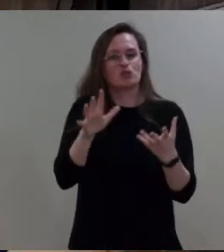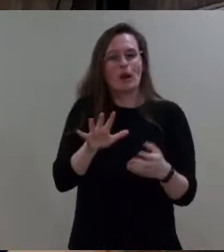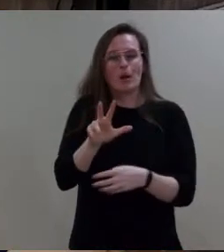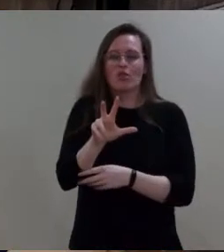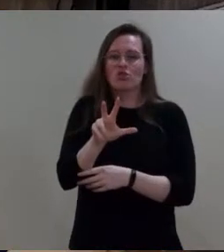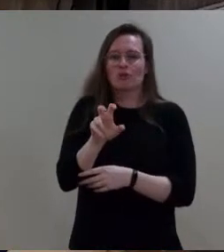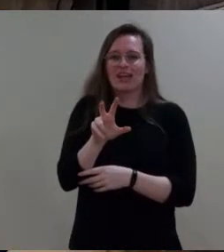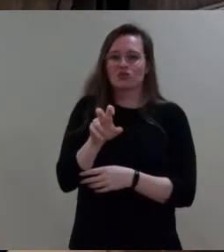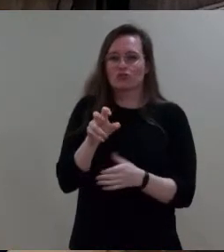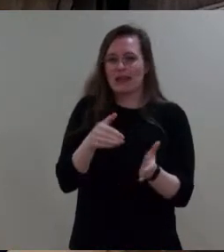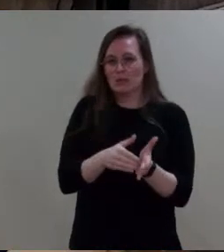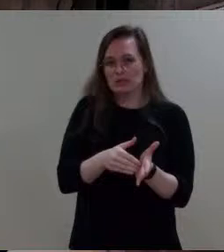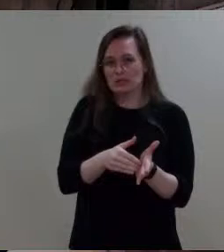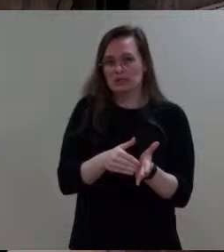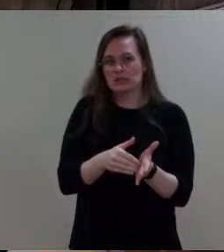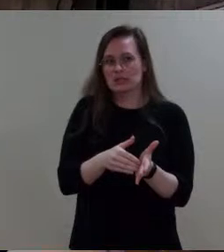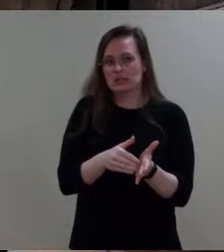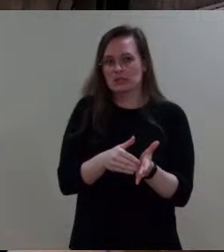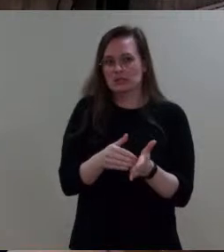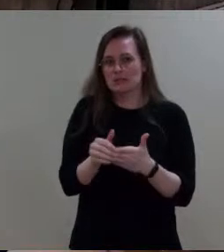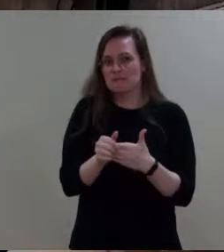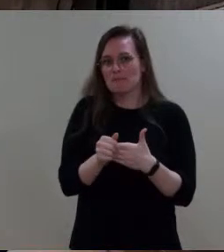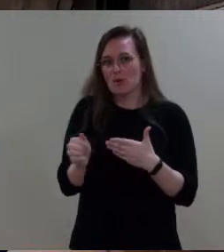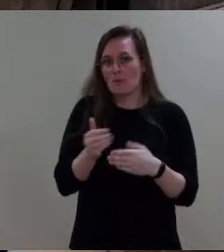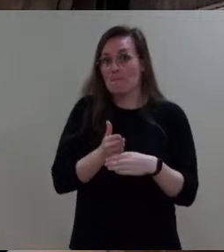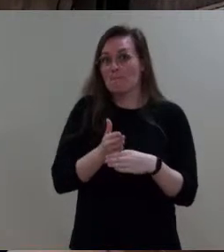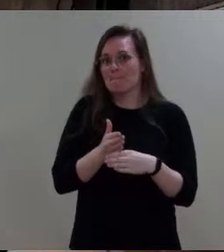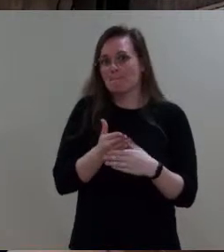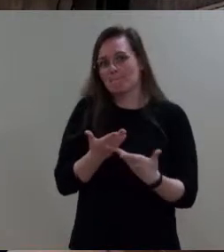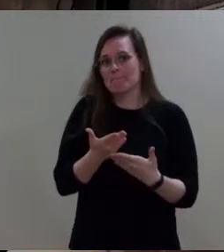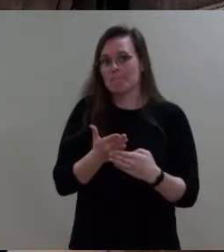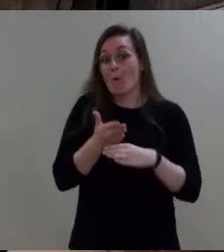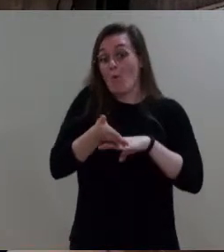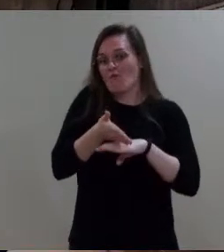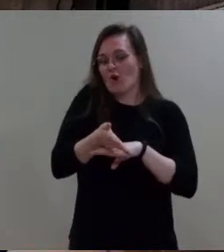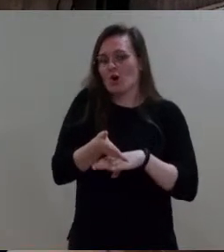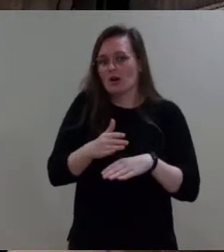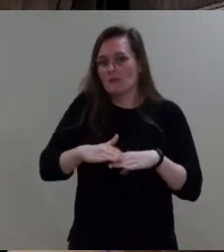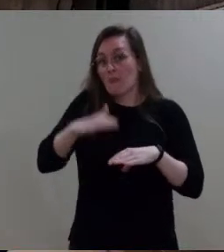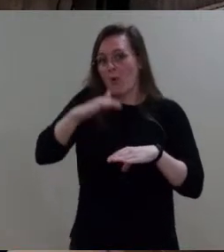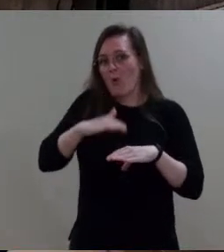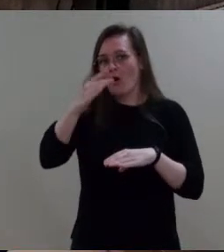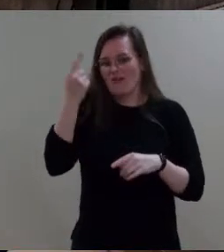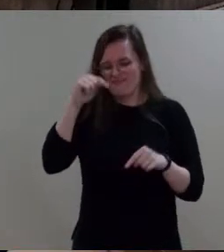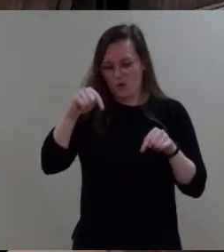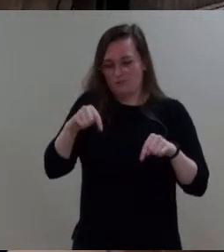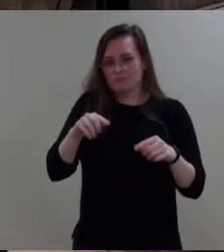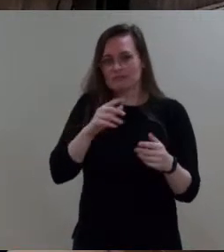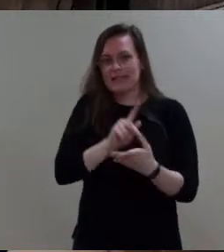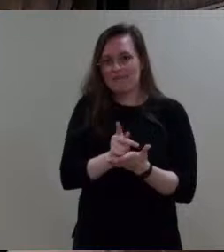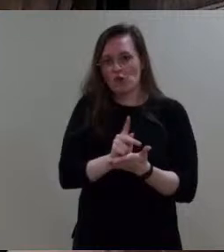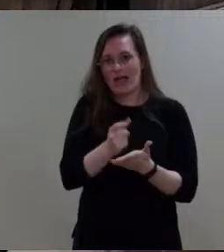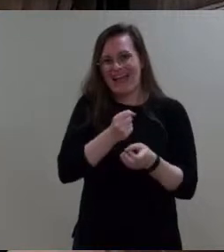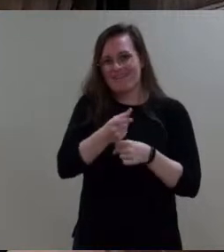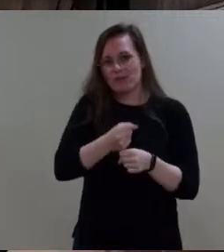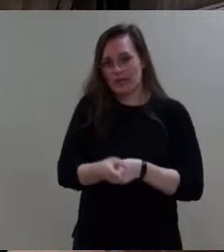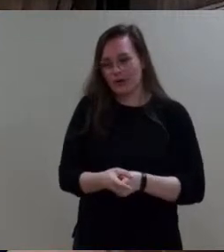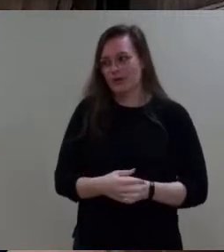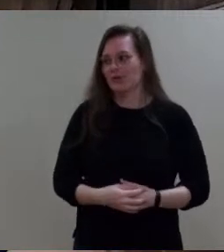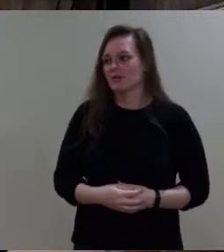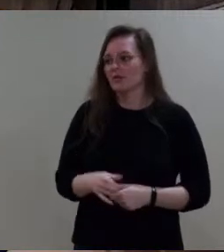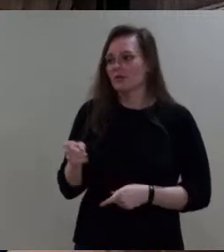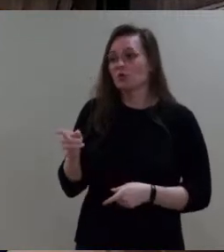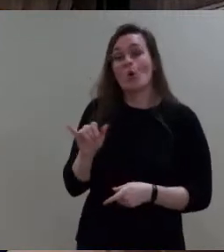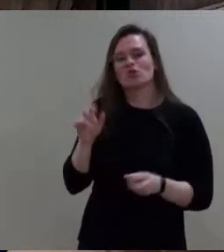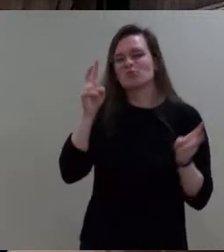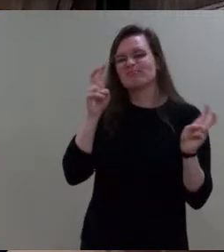Yep. Okay. plus to the town of Kentville a year. Thank you. And my second question is thinking about, I'm going to call it the gas tax like